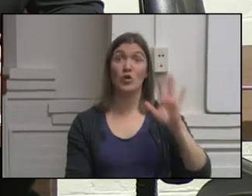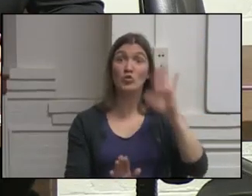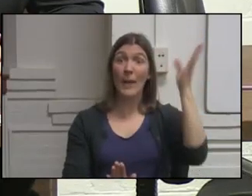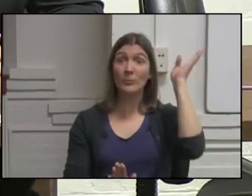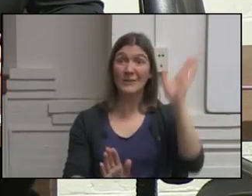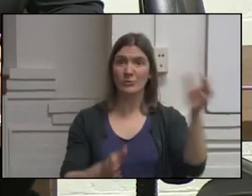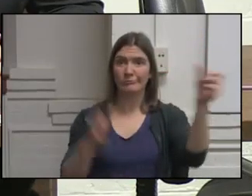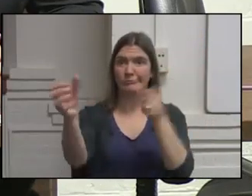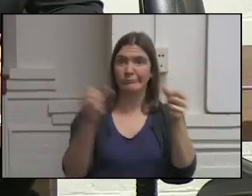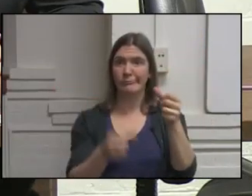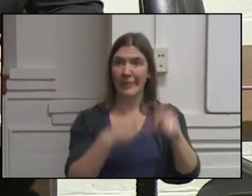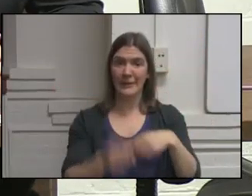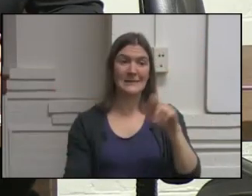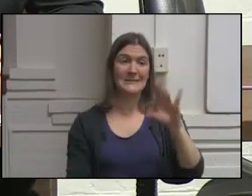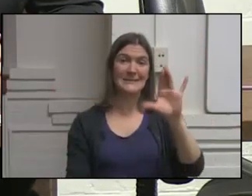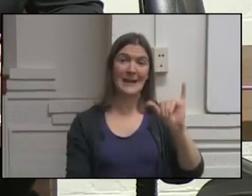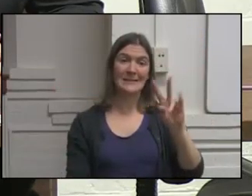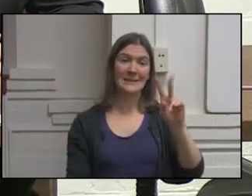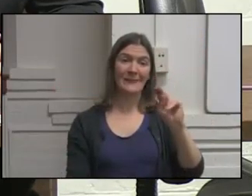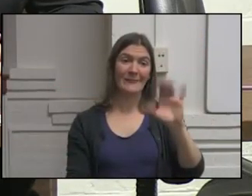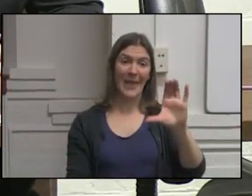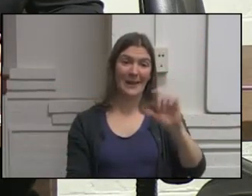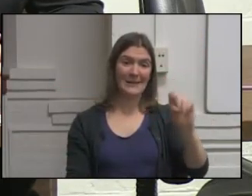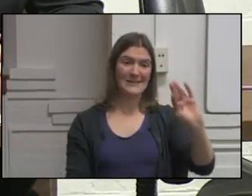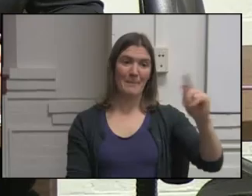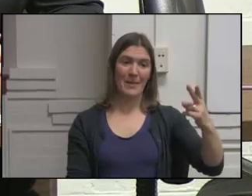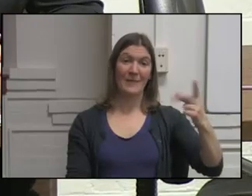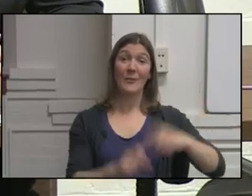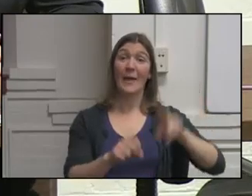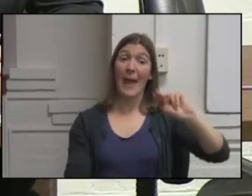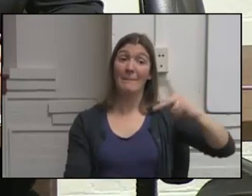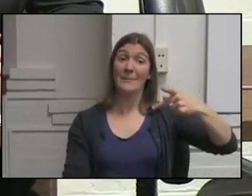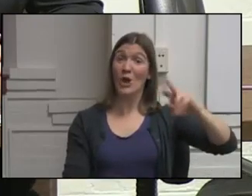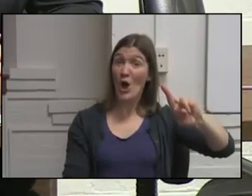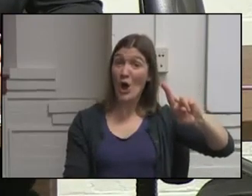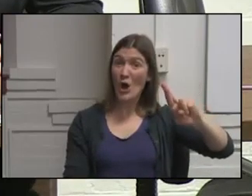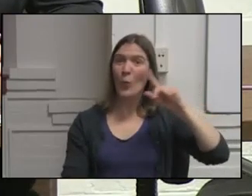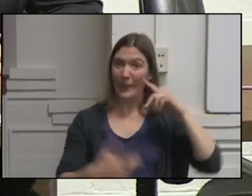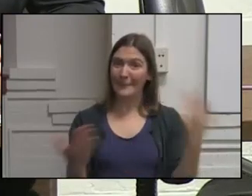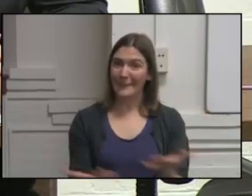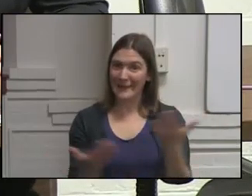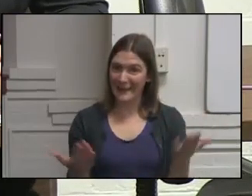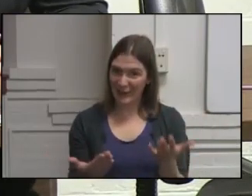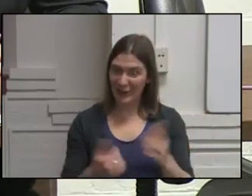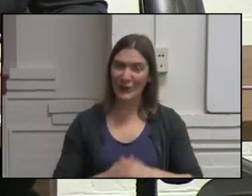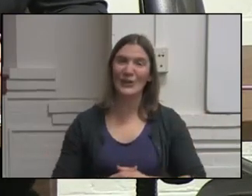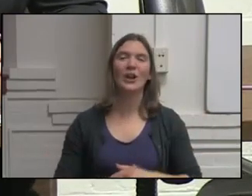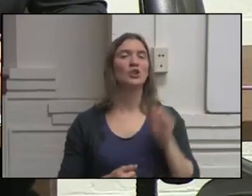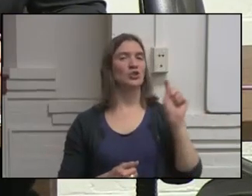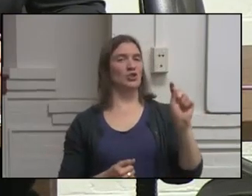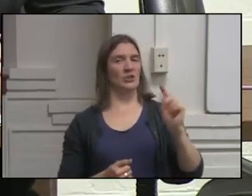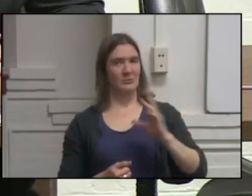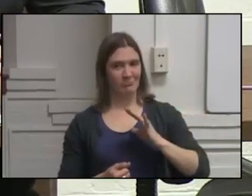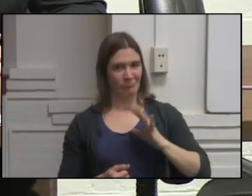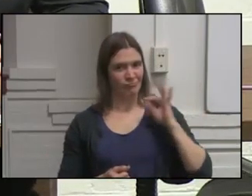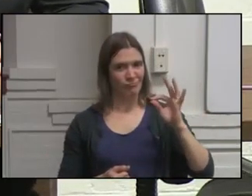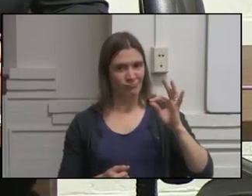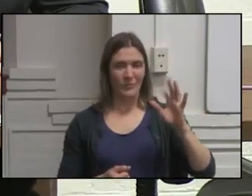presenters this year. Stacey Vanek Smith from National Public Radio will be here, and she is going